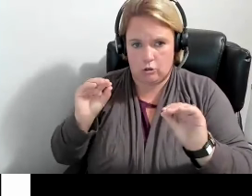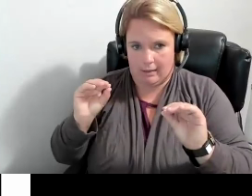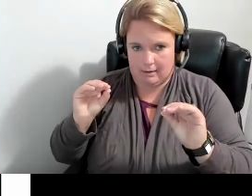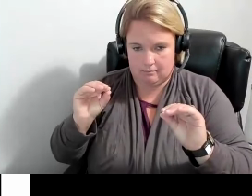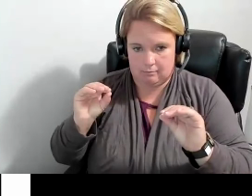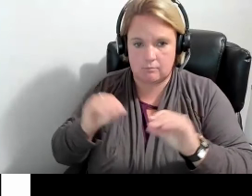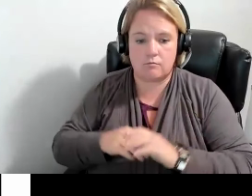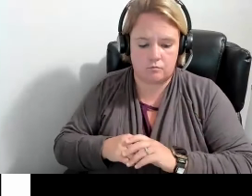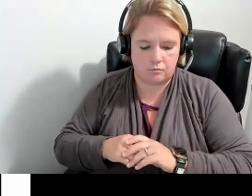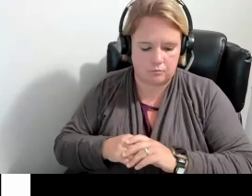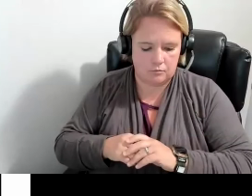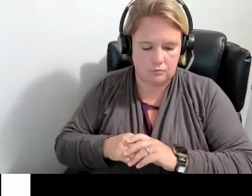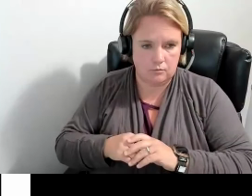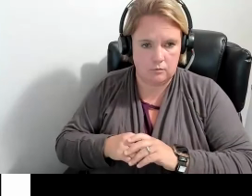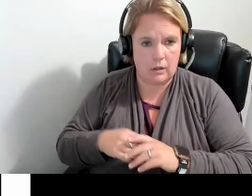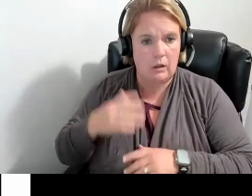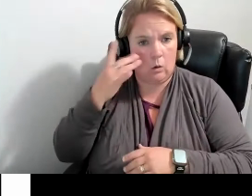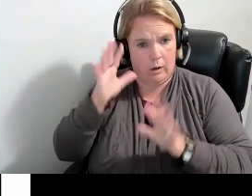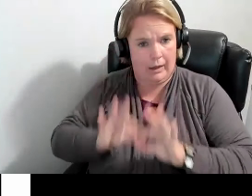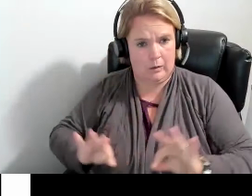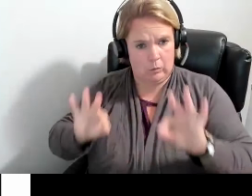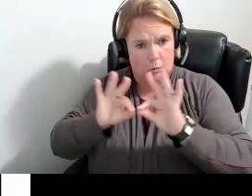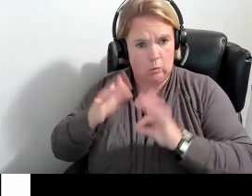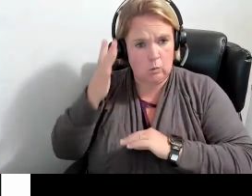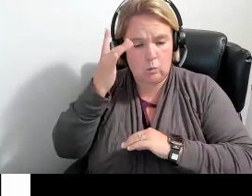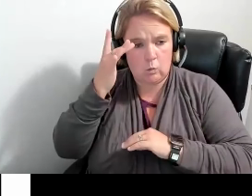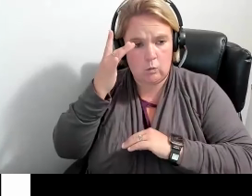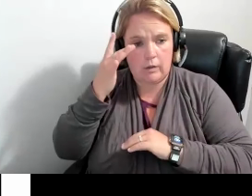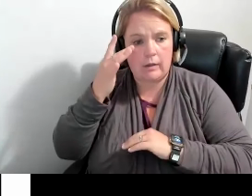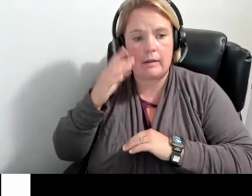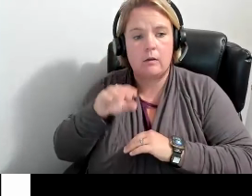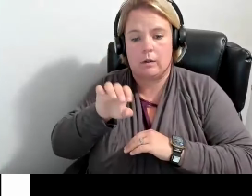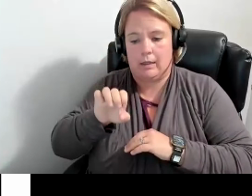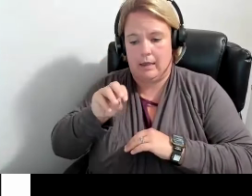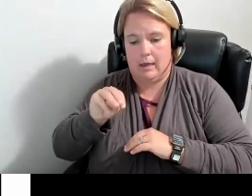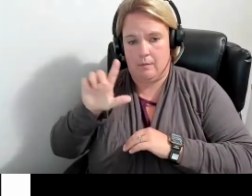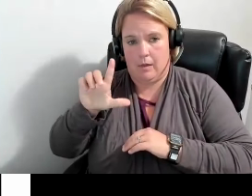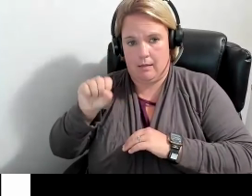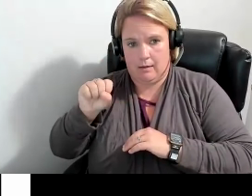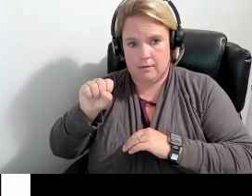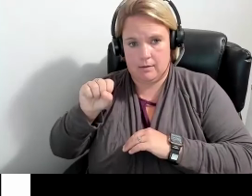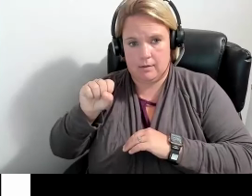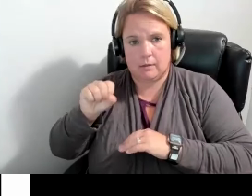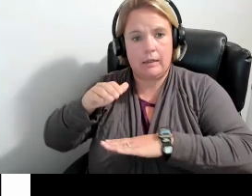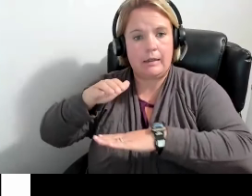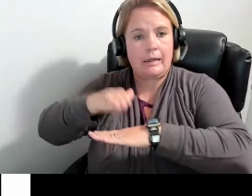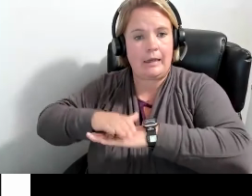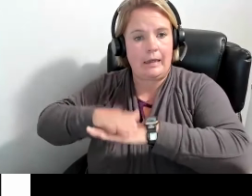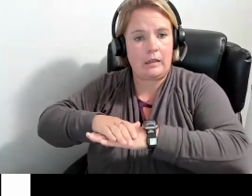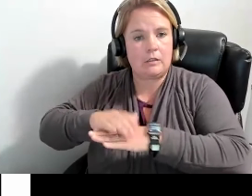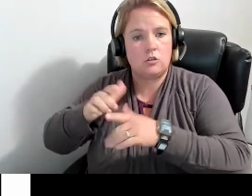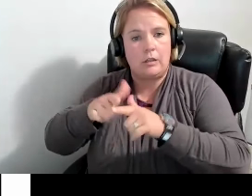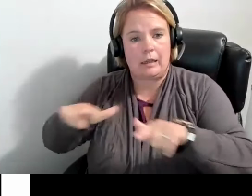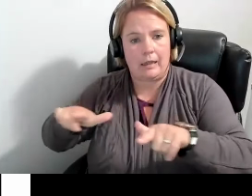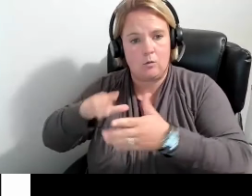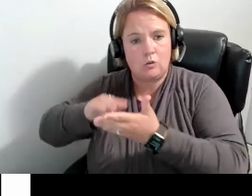deal, particularly for the population we work with, is when you're working with EMLS, you're working with English language learners